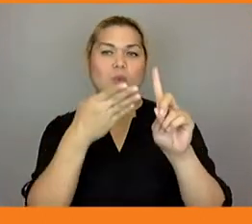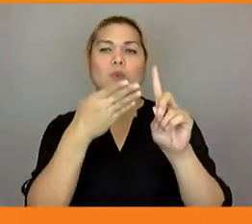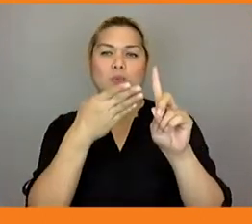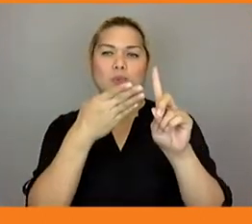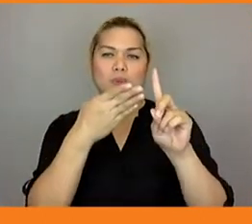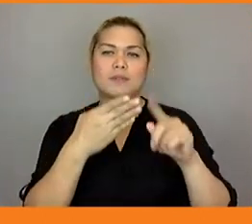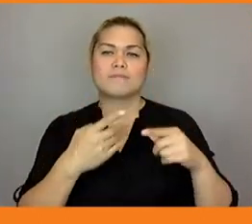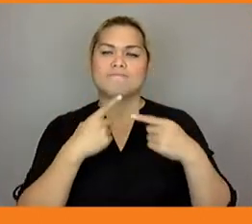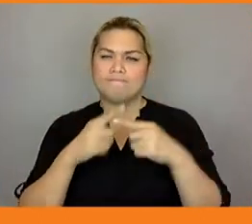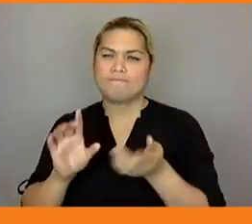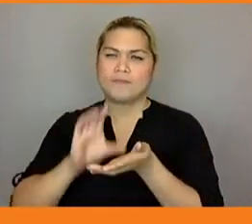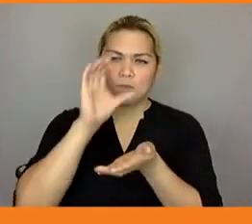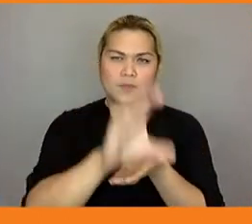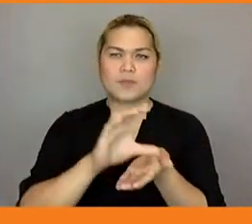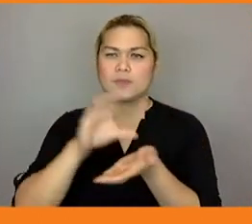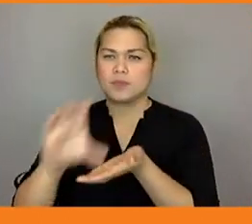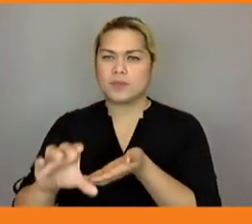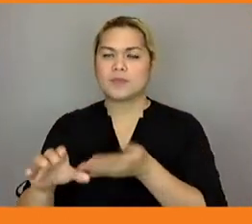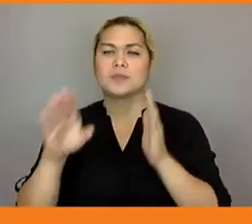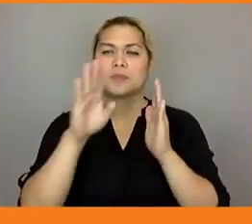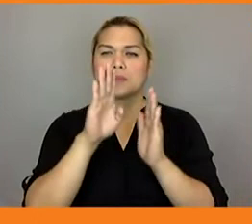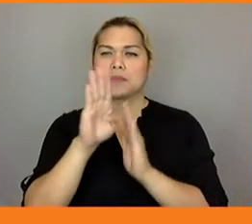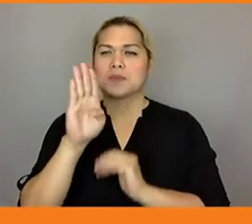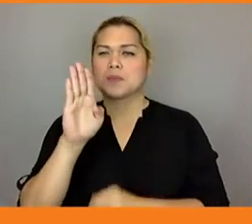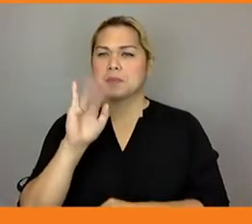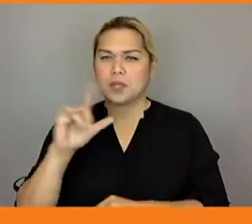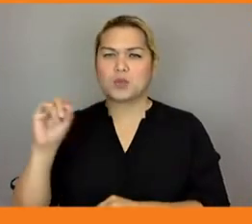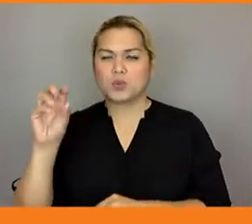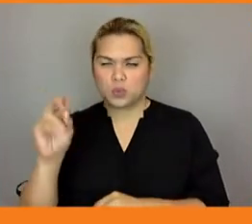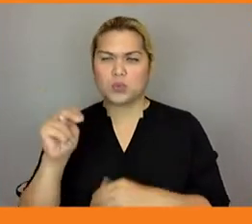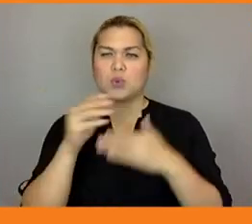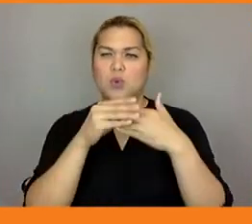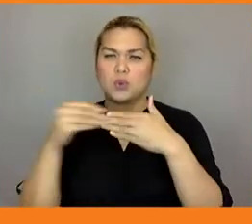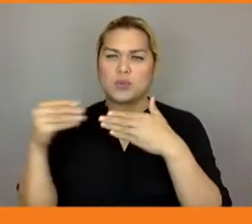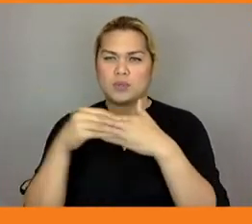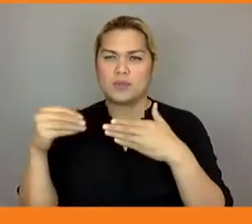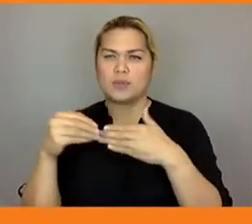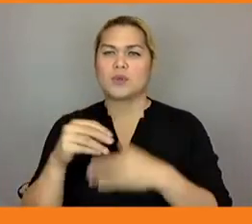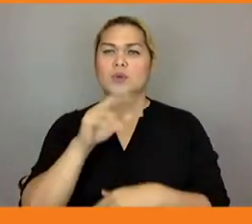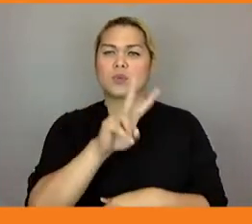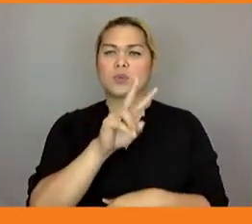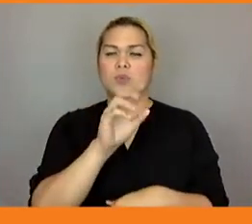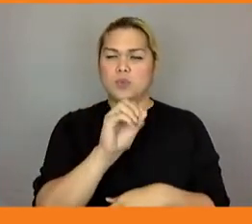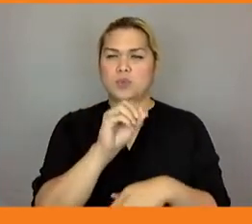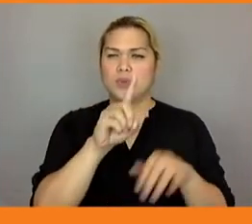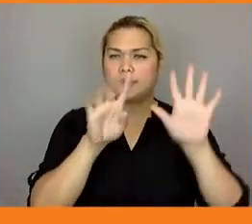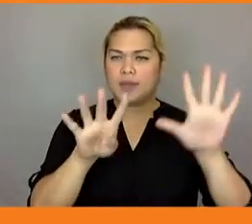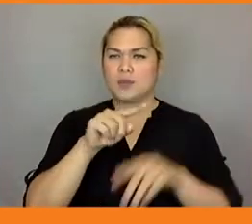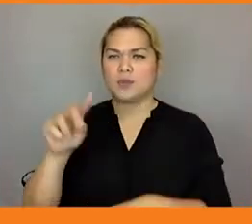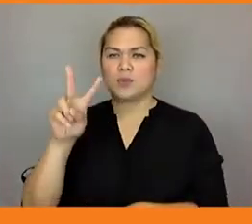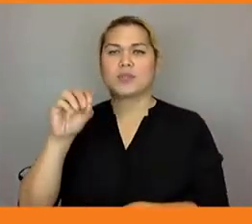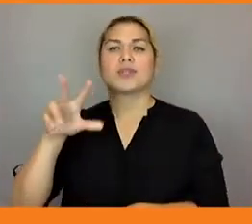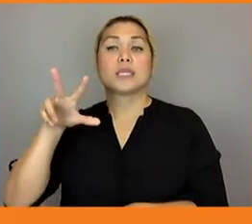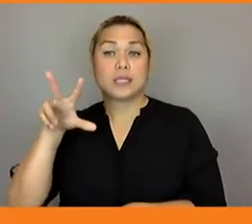for climate financing from 2019 to 2030. But out of this 100 billion, we intend